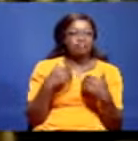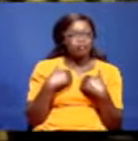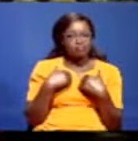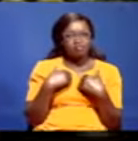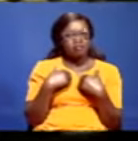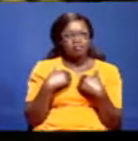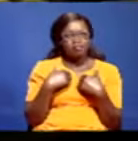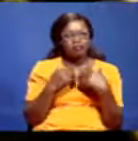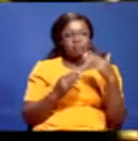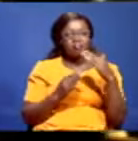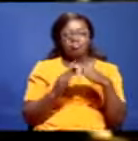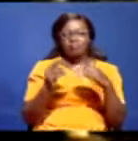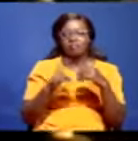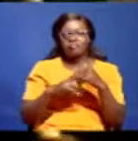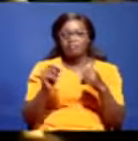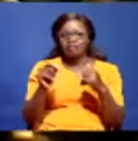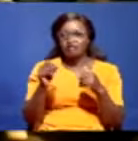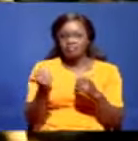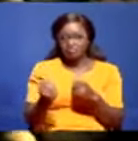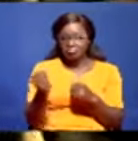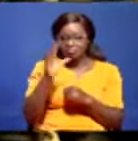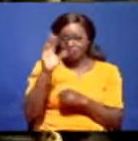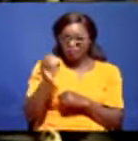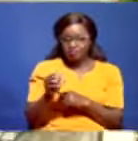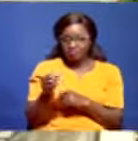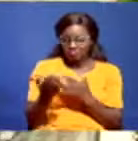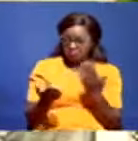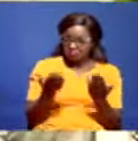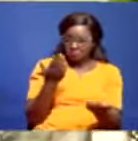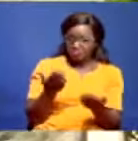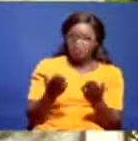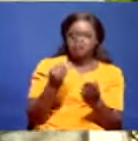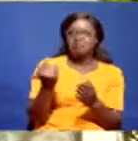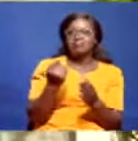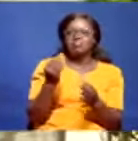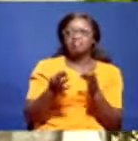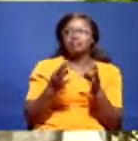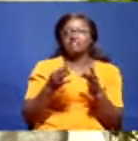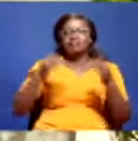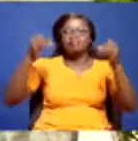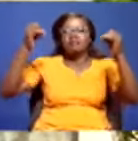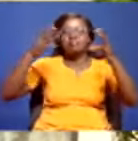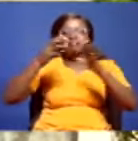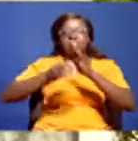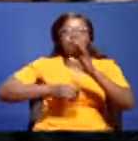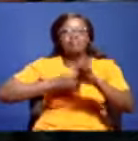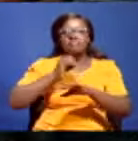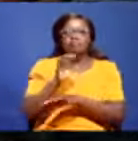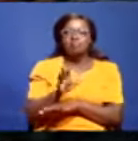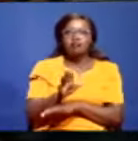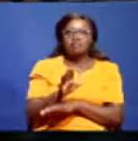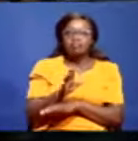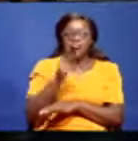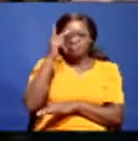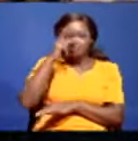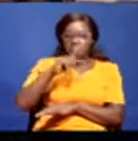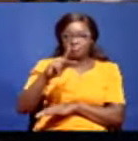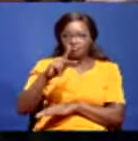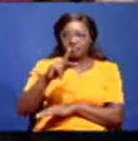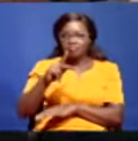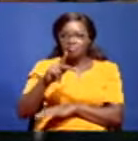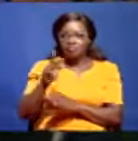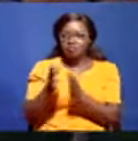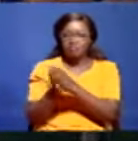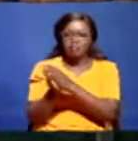of 7.5%, maybe, you know, only if we have a clear film policy. The story set